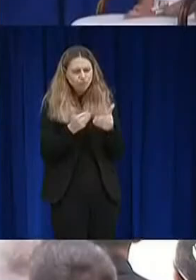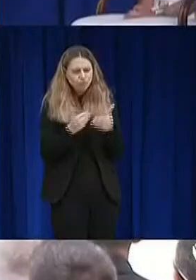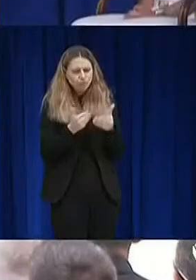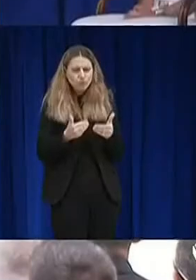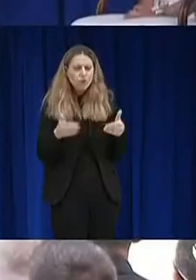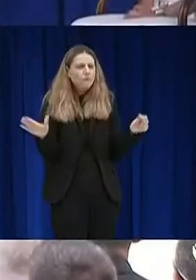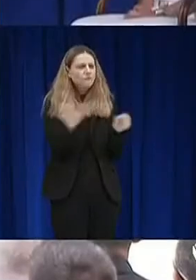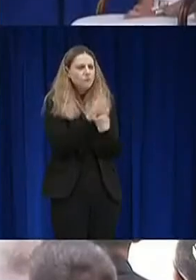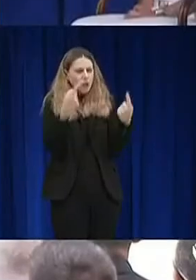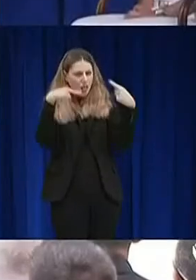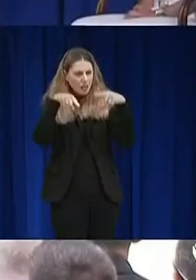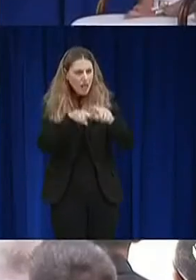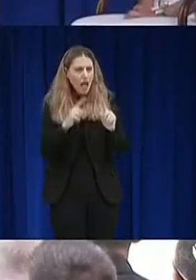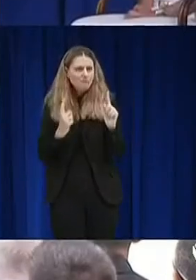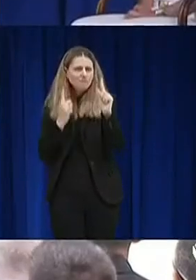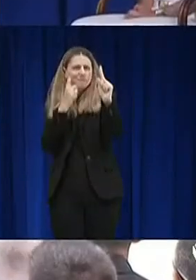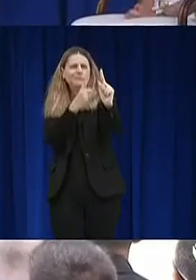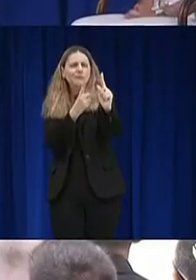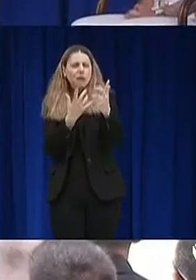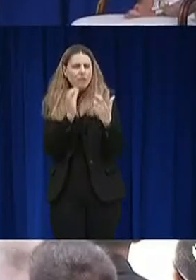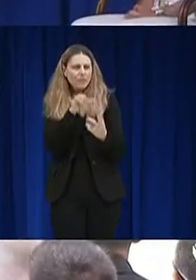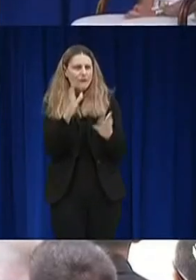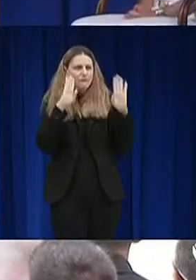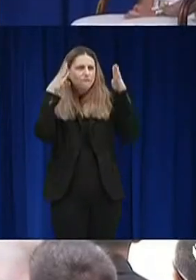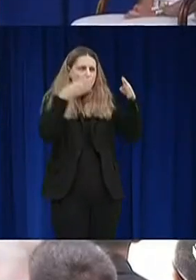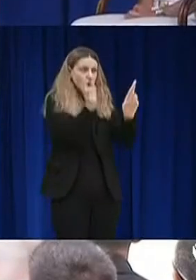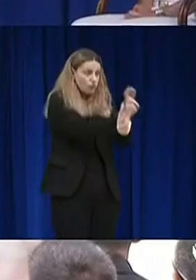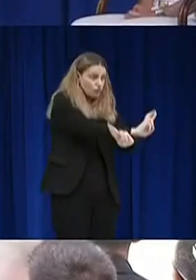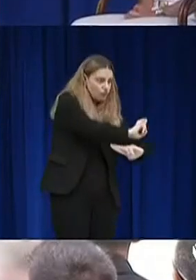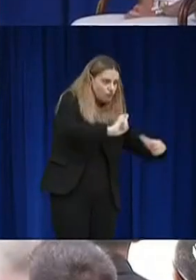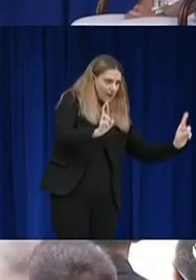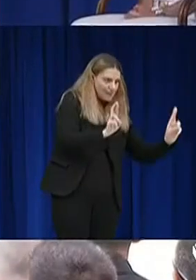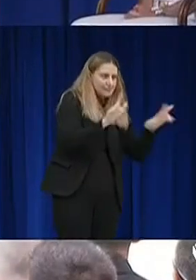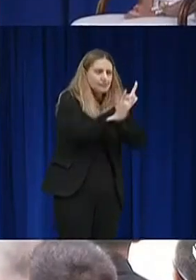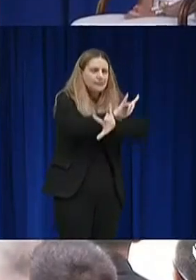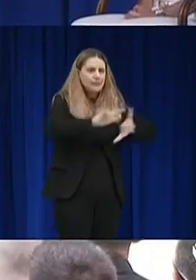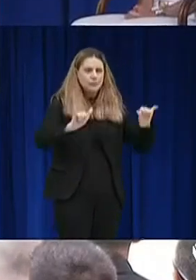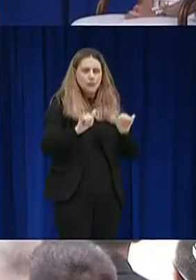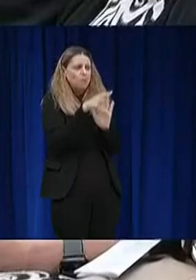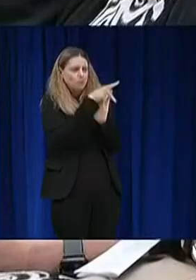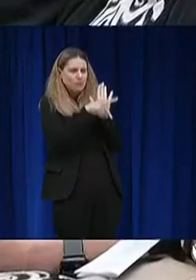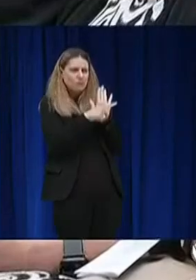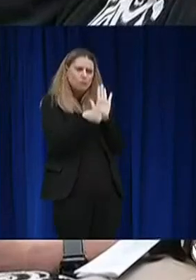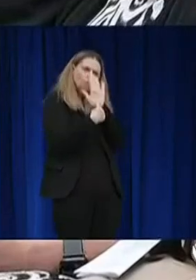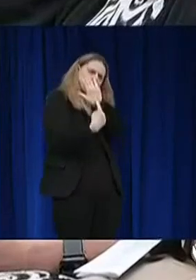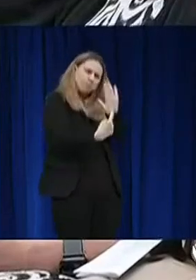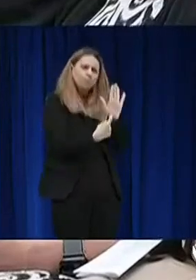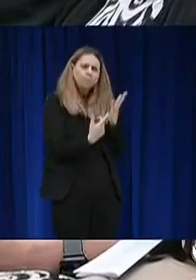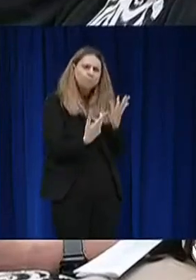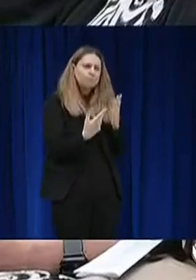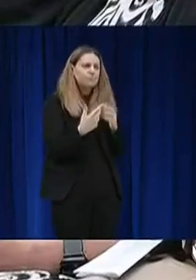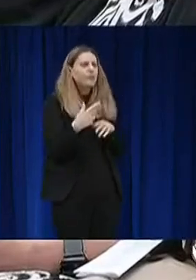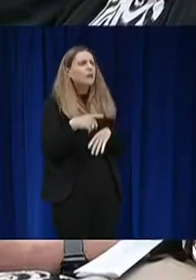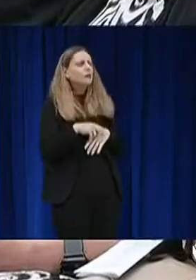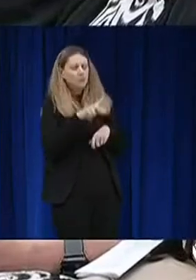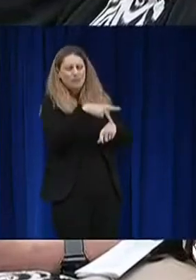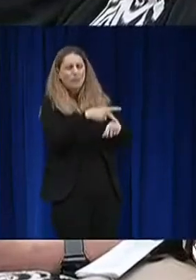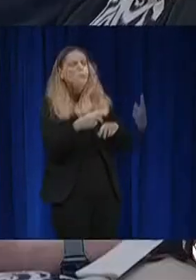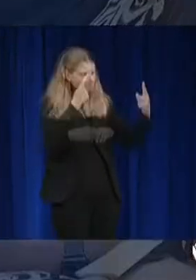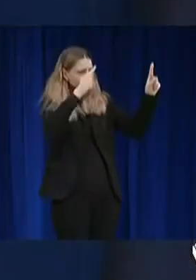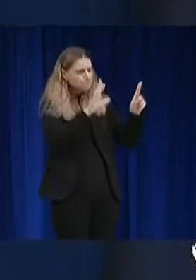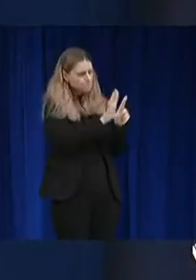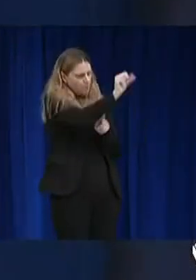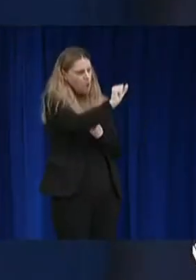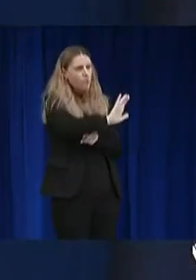on issues related to diversity, equity, inclusion, and accessibility, including for LGBTQ-plus people.